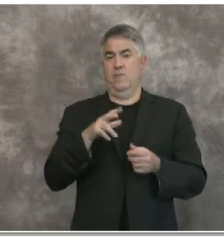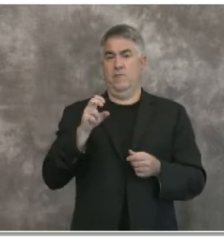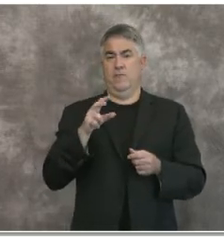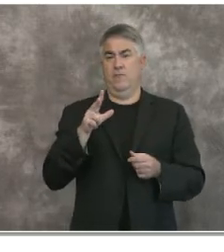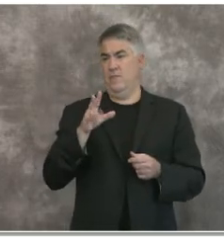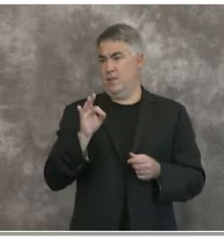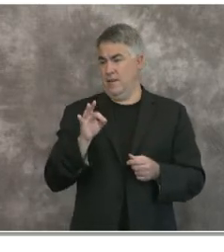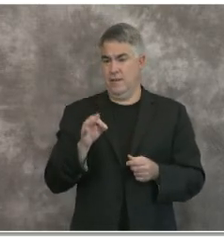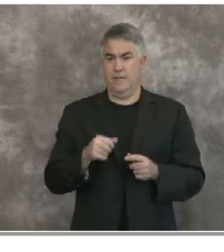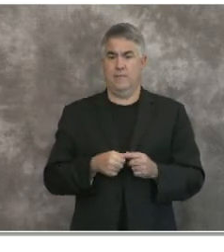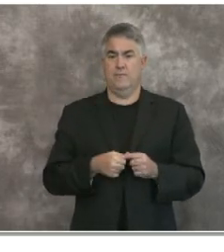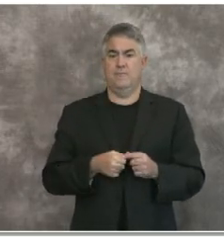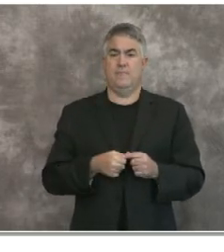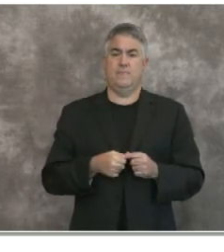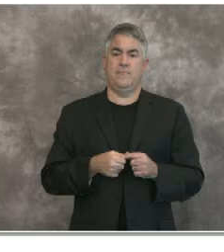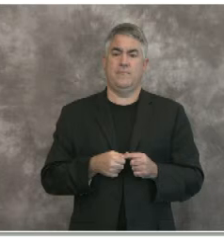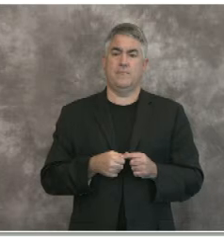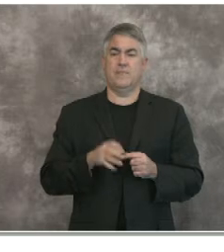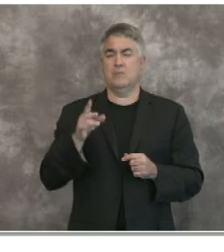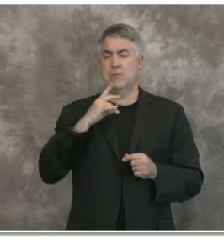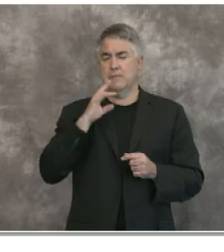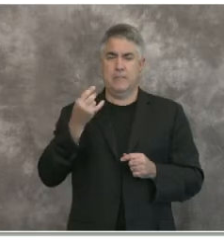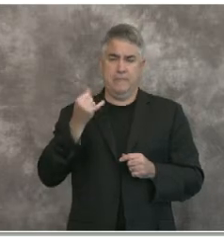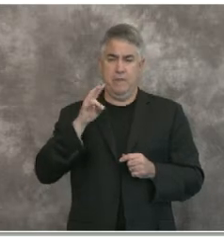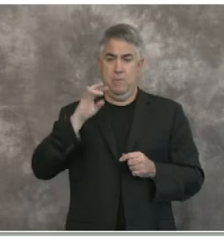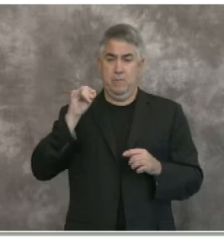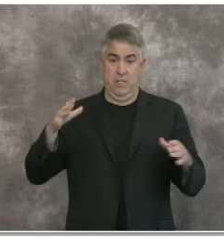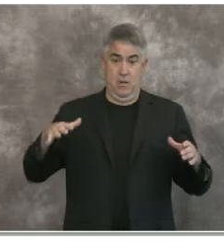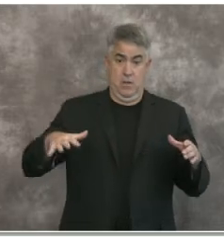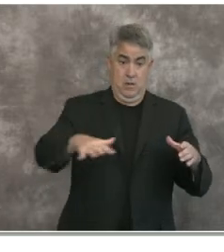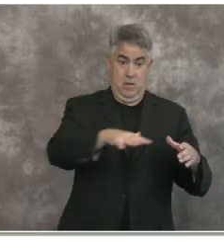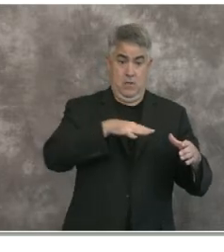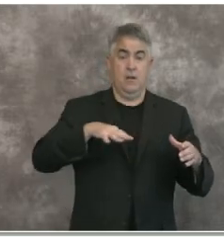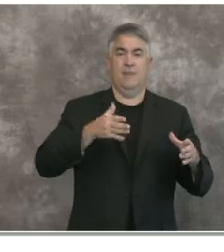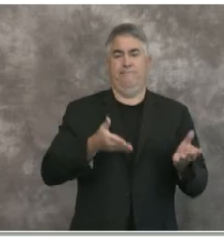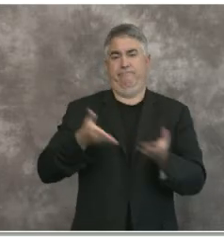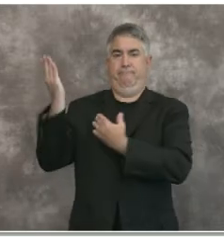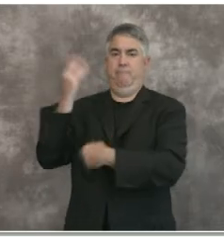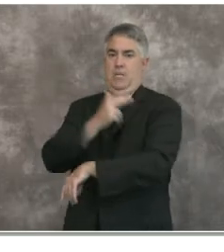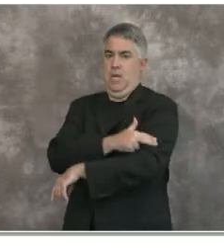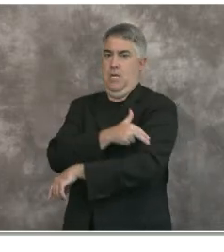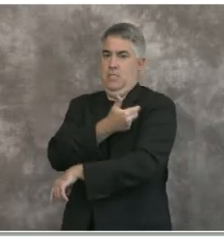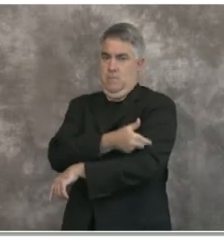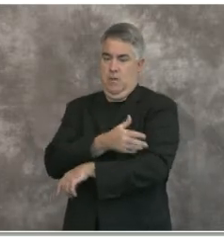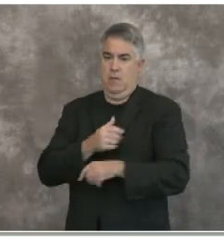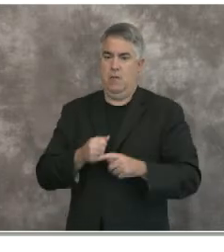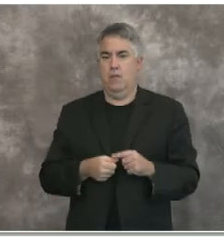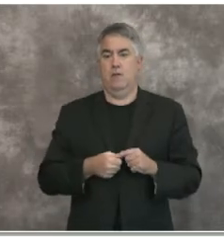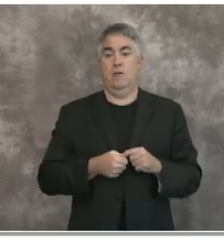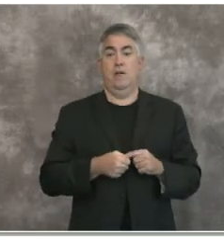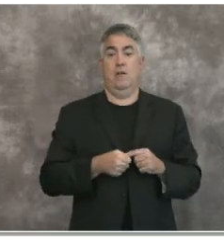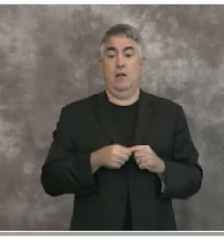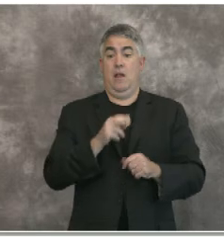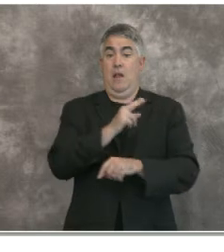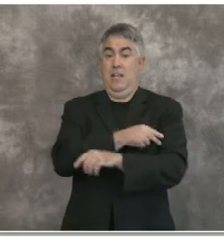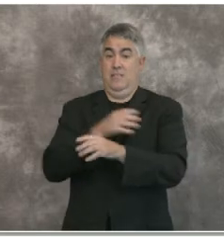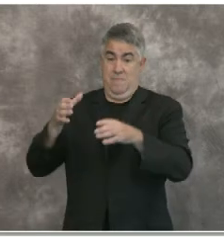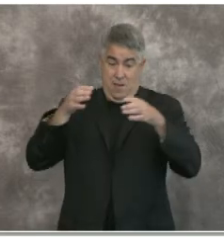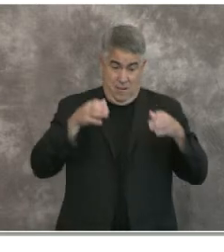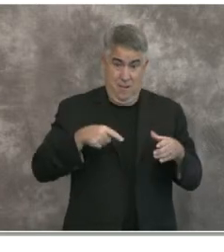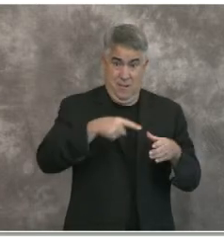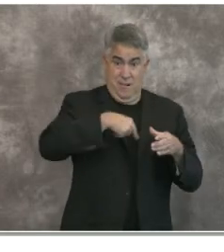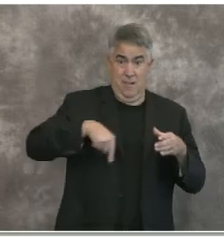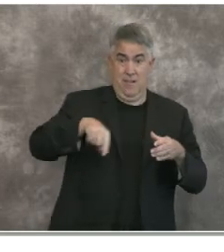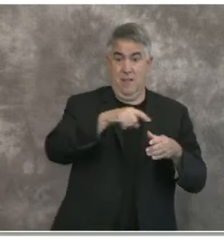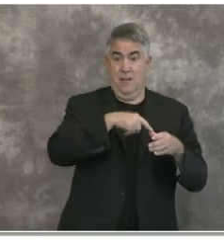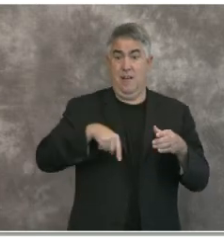1,397, or 17% of cases have been hospitalized, and of the hospitalized number, 397, or 5%